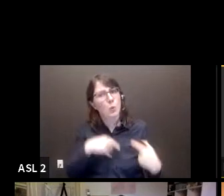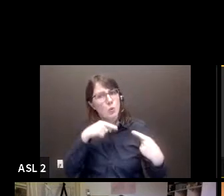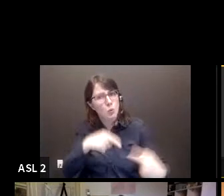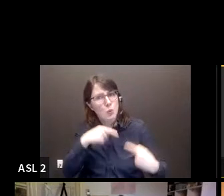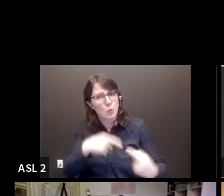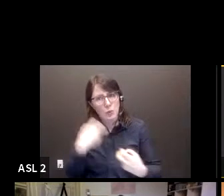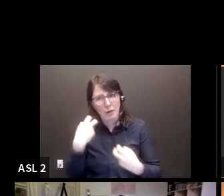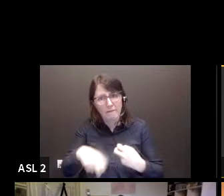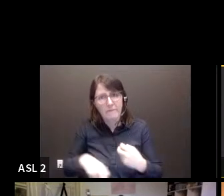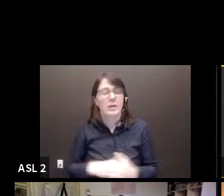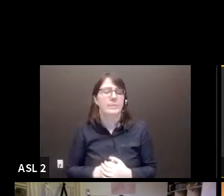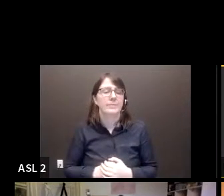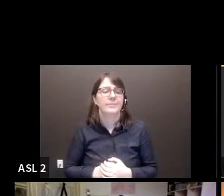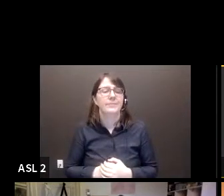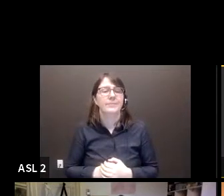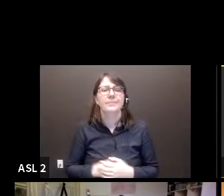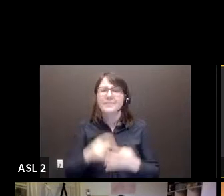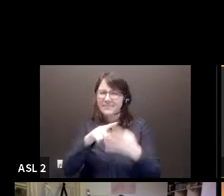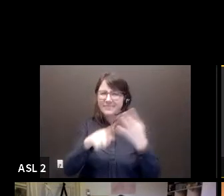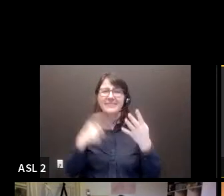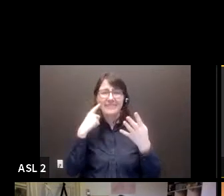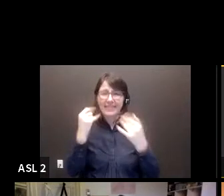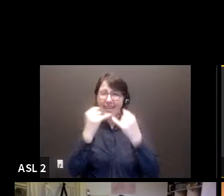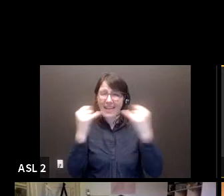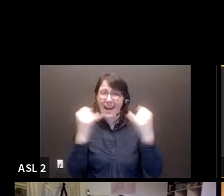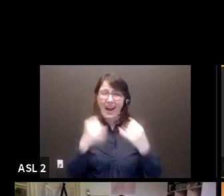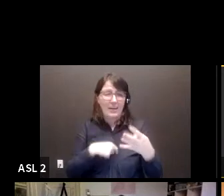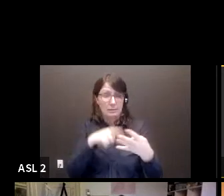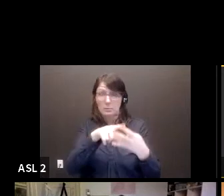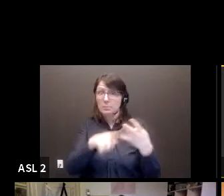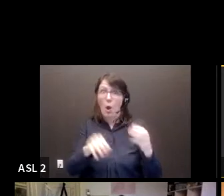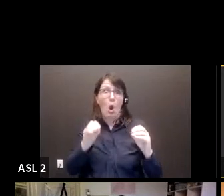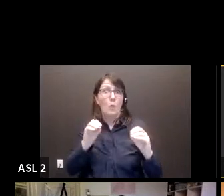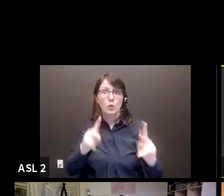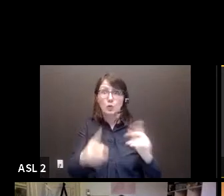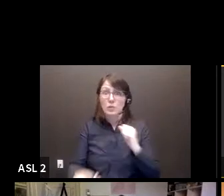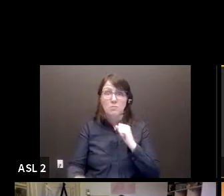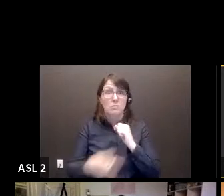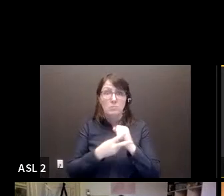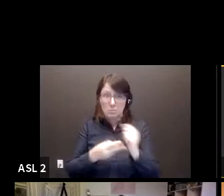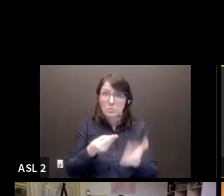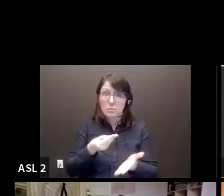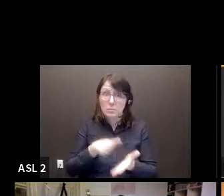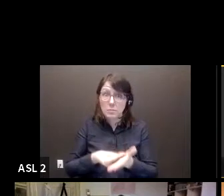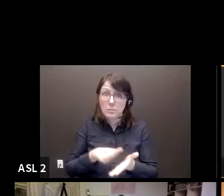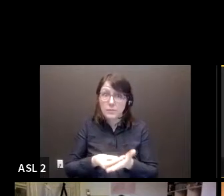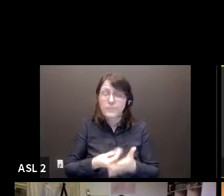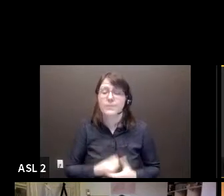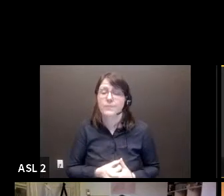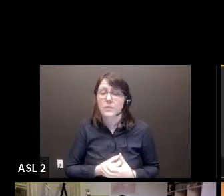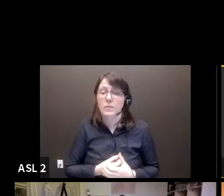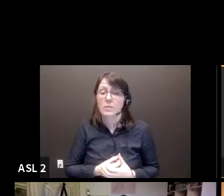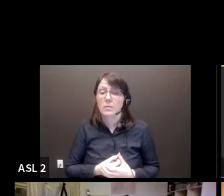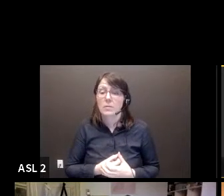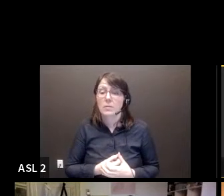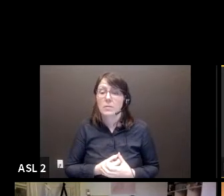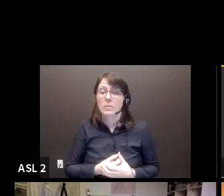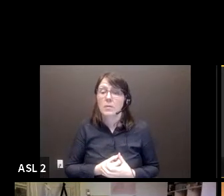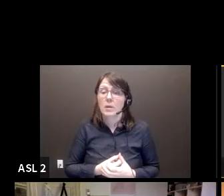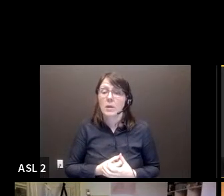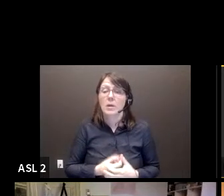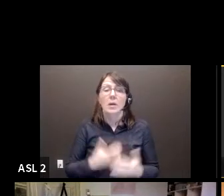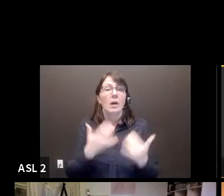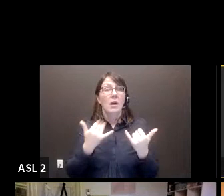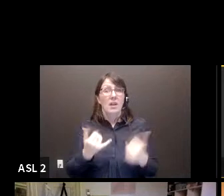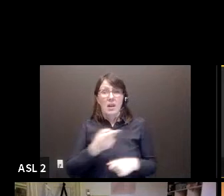shows the immense potential for increased efficiencies in terms of public safety outcomes for now the board only needs to find an additional